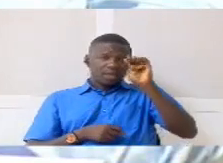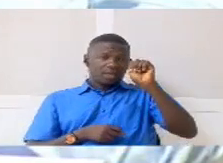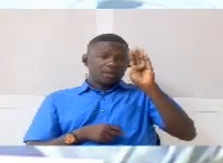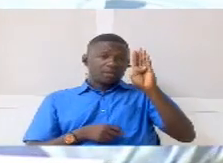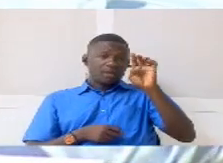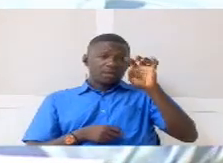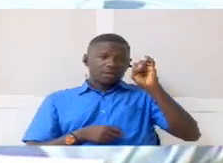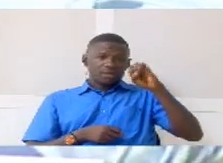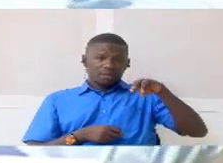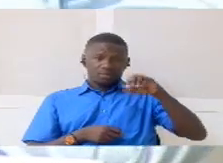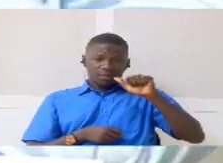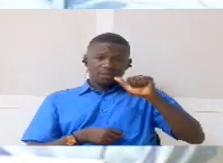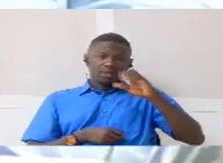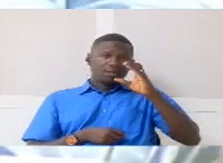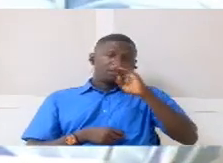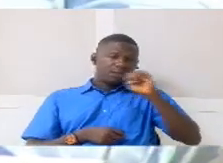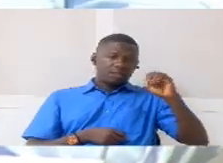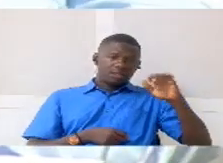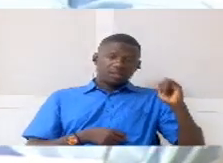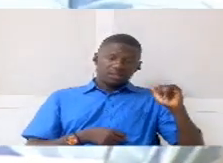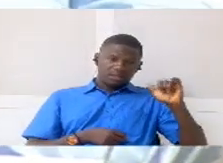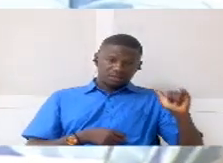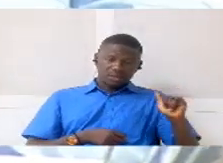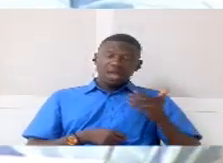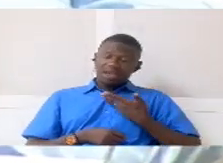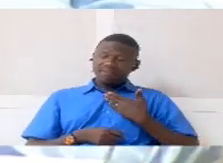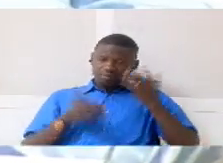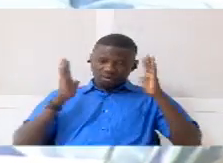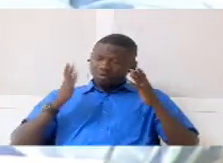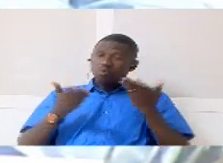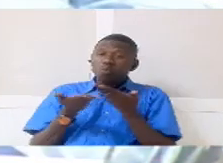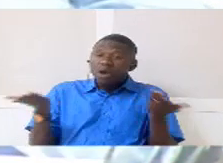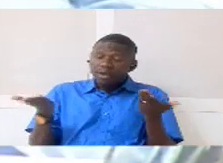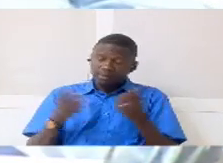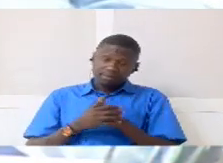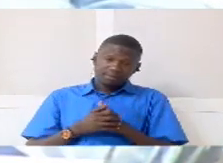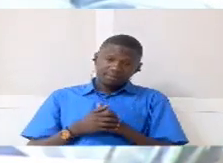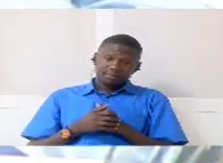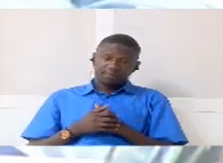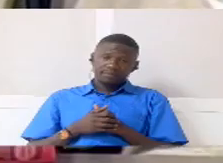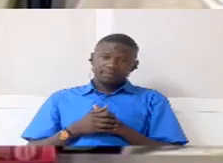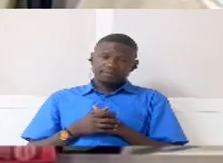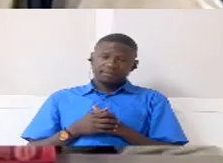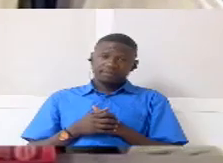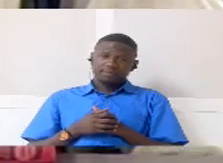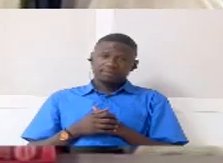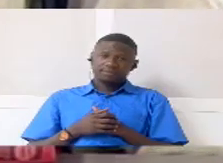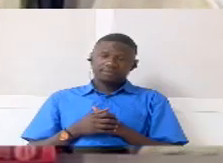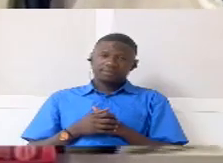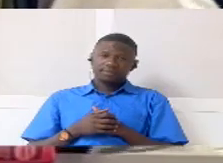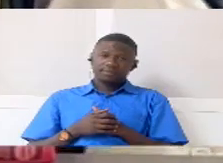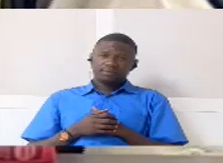Ibrahim balantangine la ku atarisifla, kadiko nana tafambulu, nana tafaka soko nantolela responsibility mu. I think they